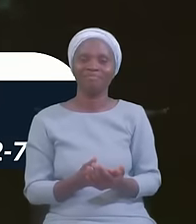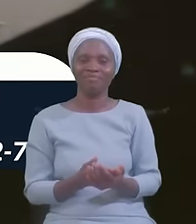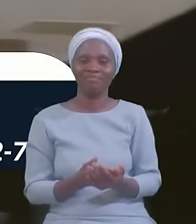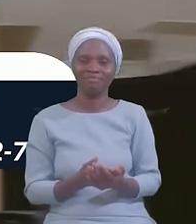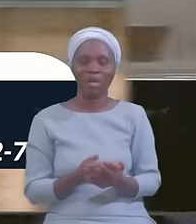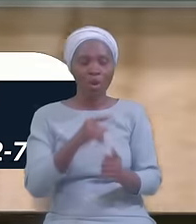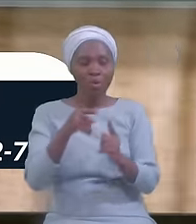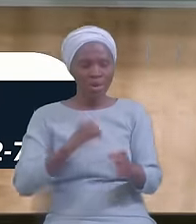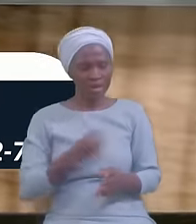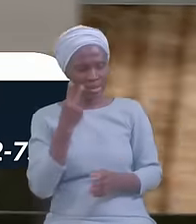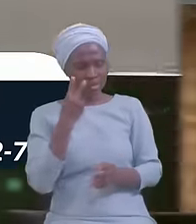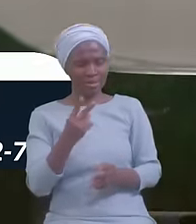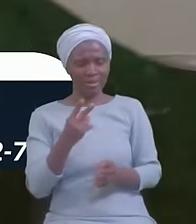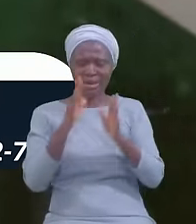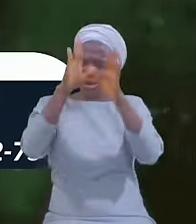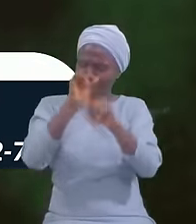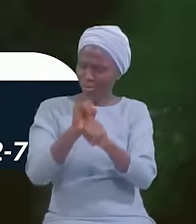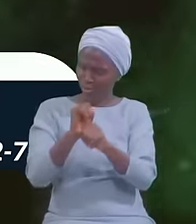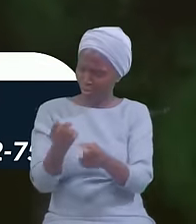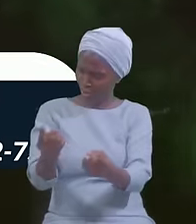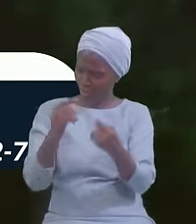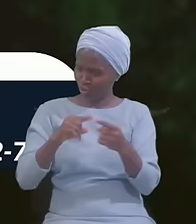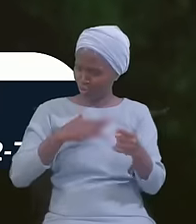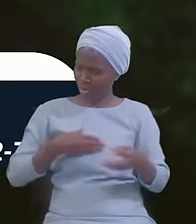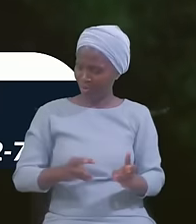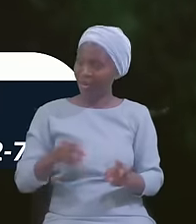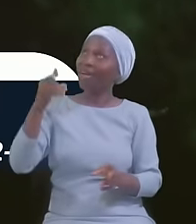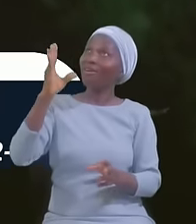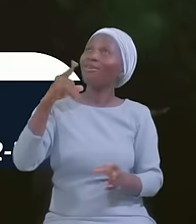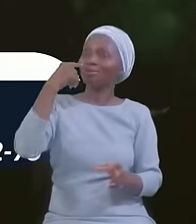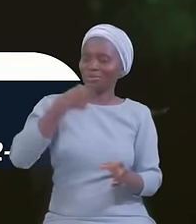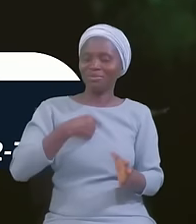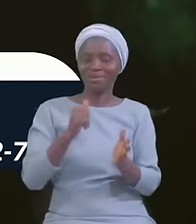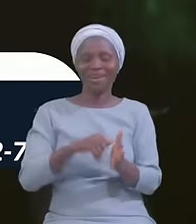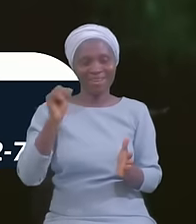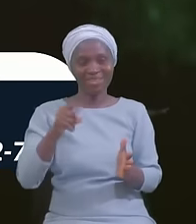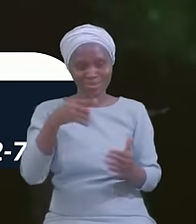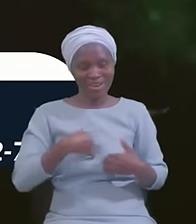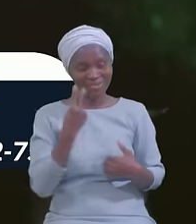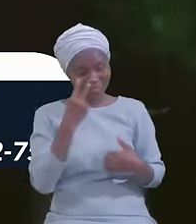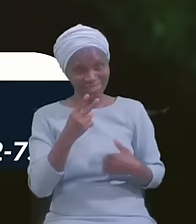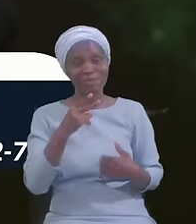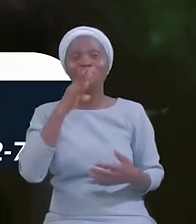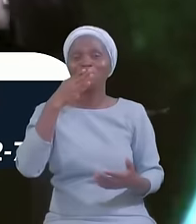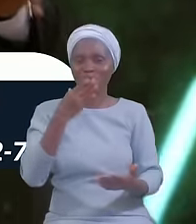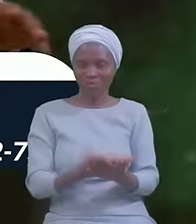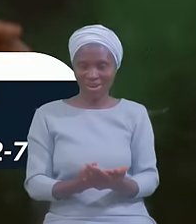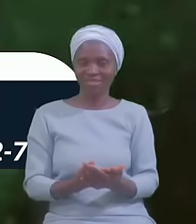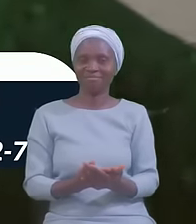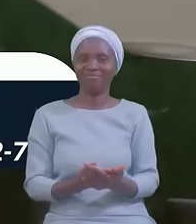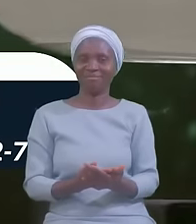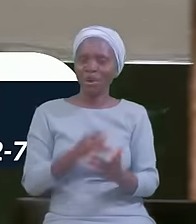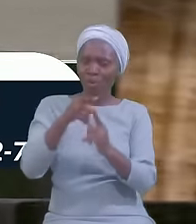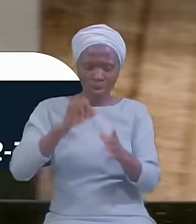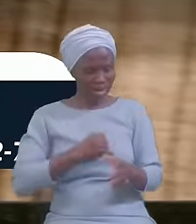see a miracle coming my way, God says to me, thou hast seen well. When I see